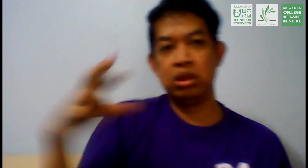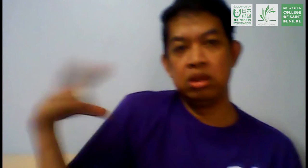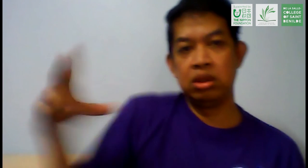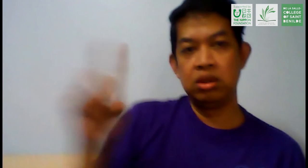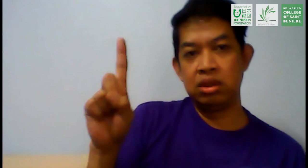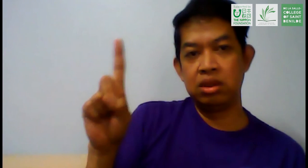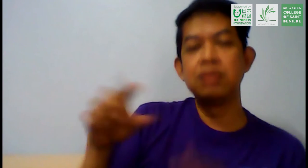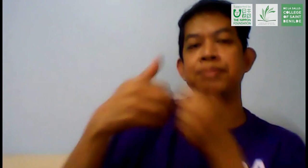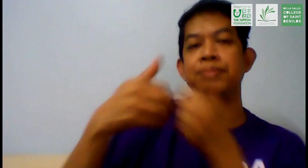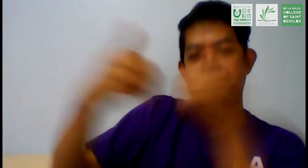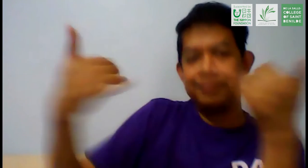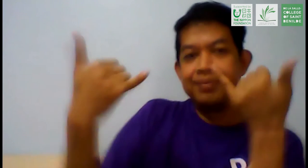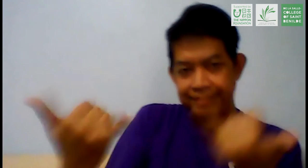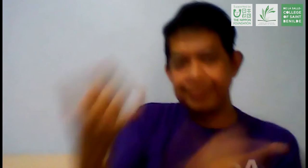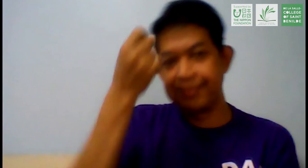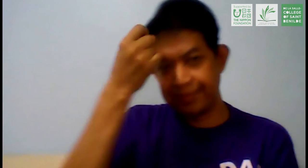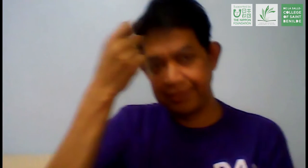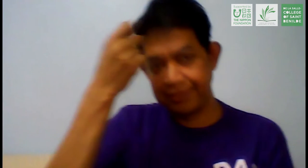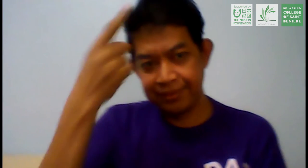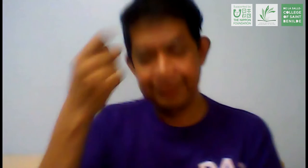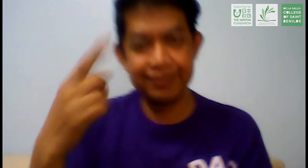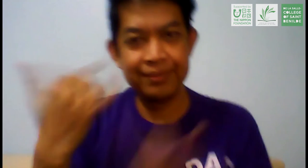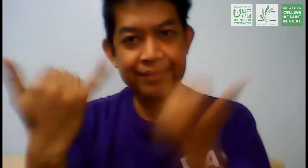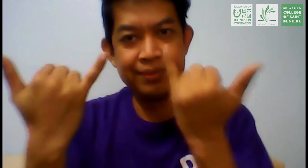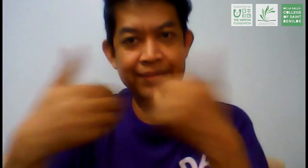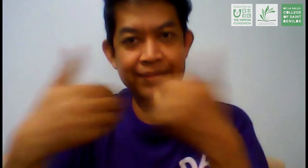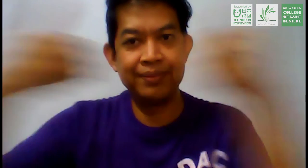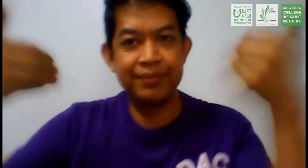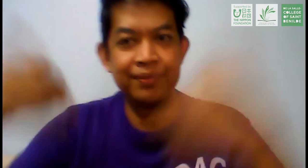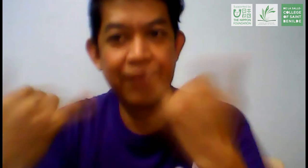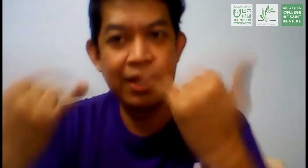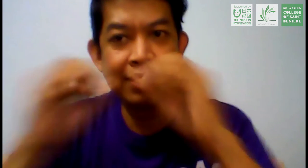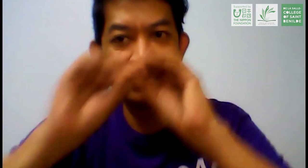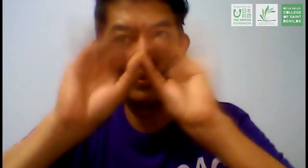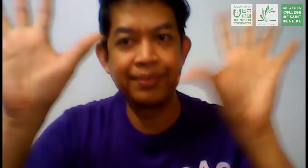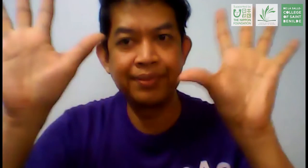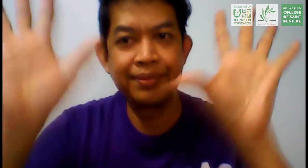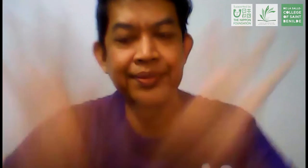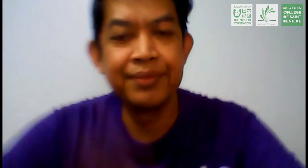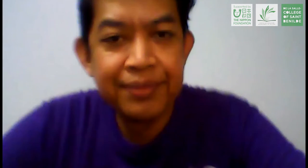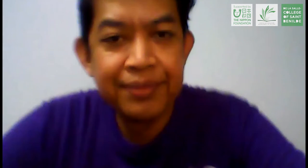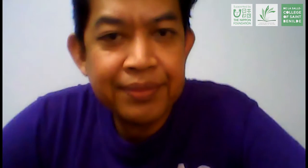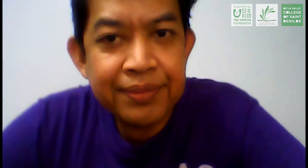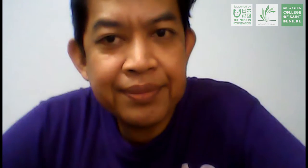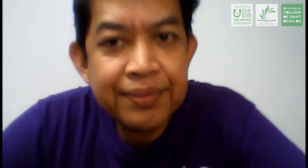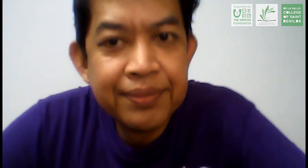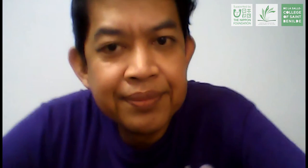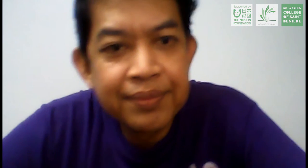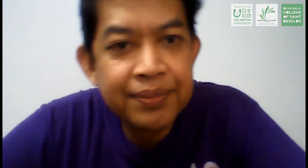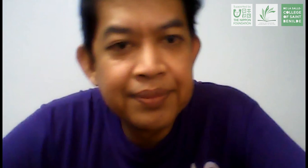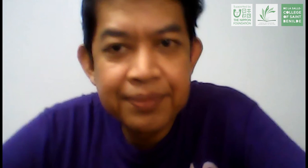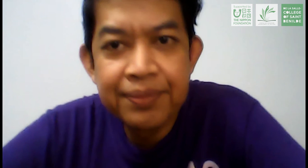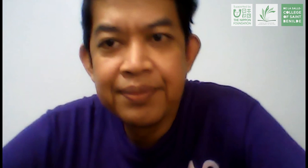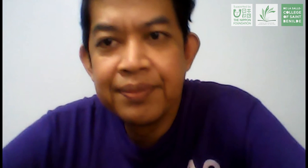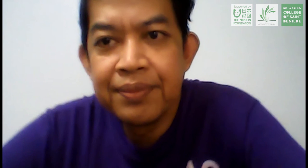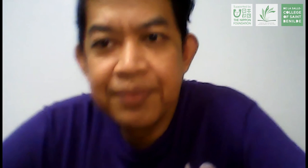hands, and I don't use a dominant hand. But okay. Anyway, you've explained it to me.